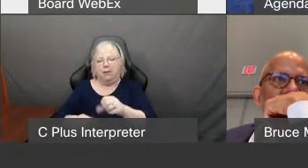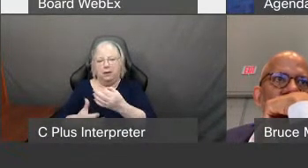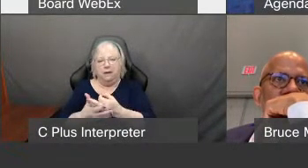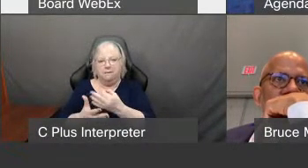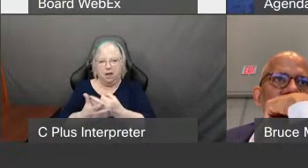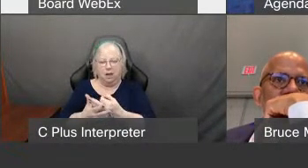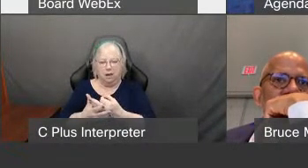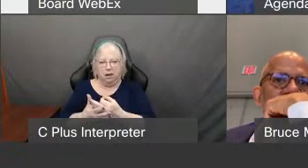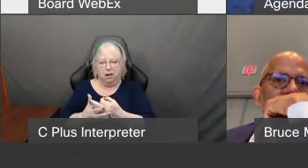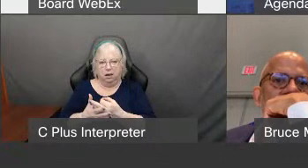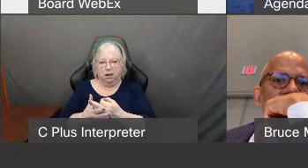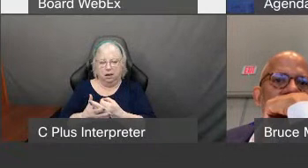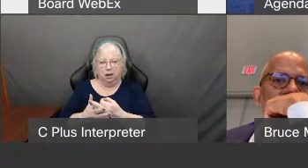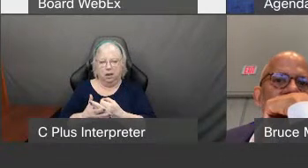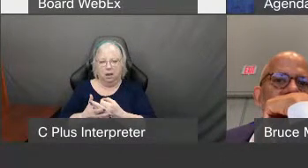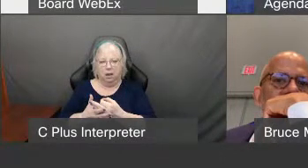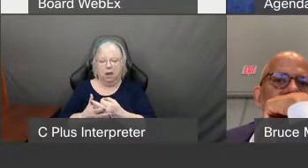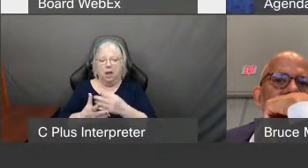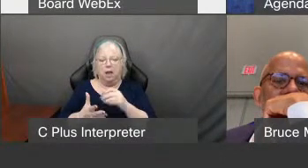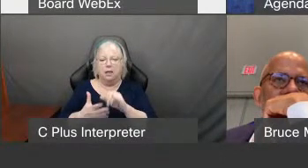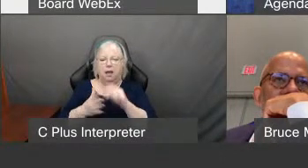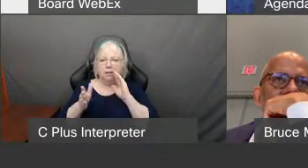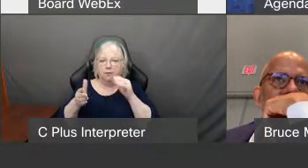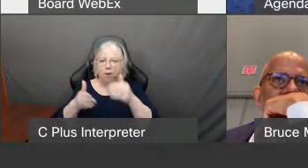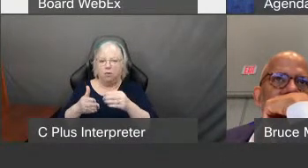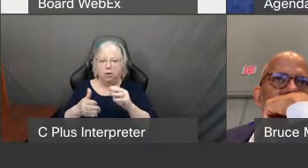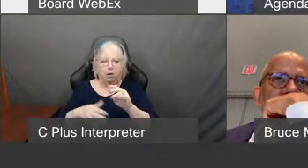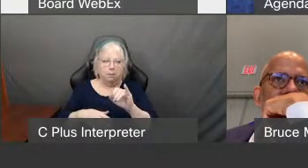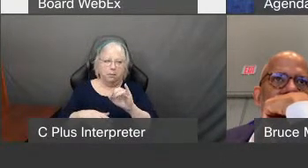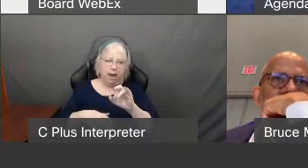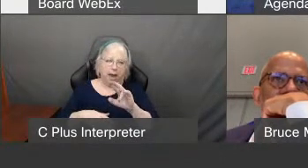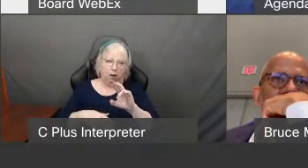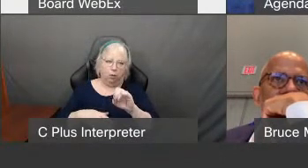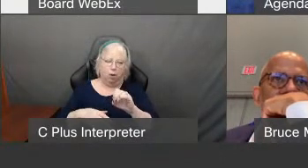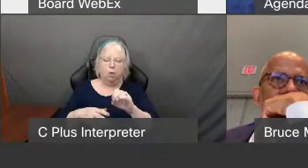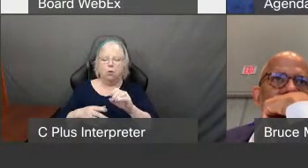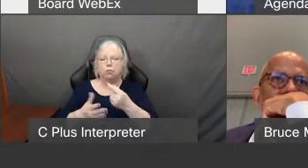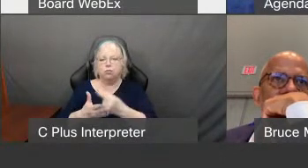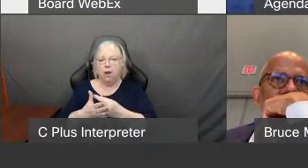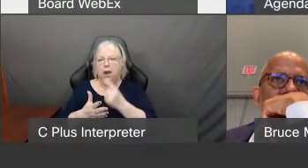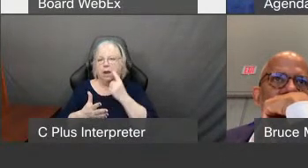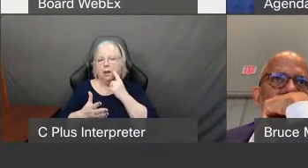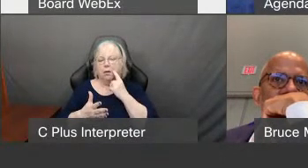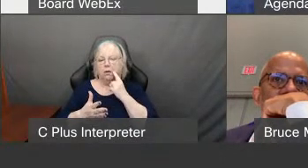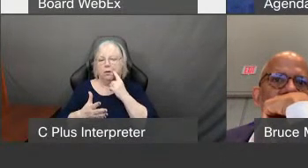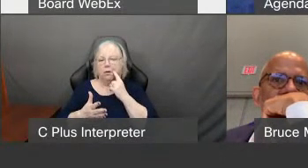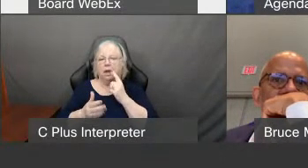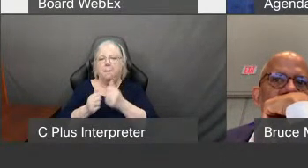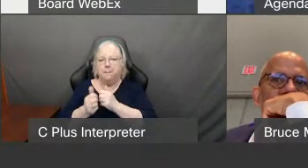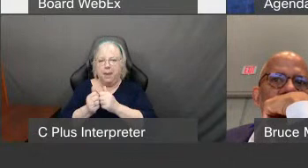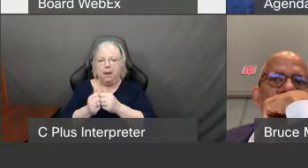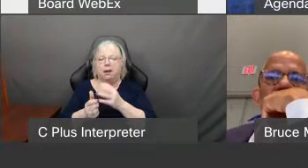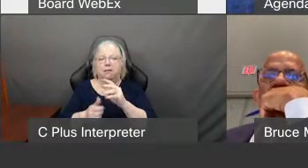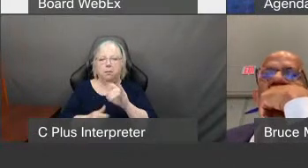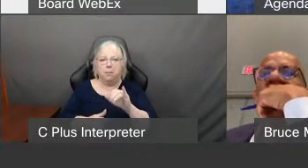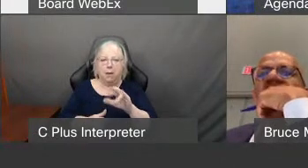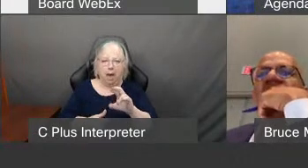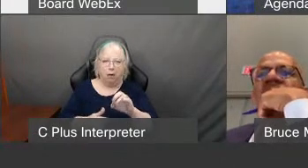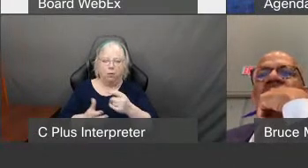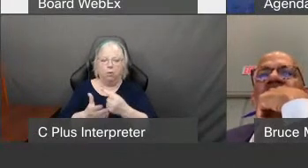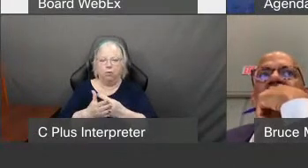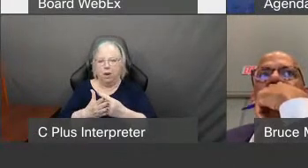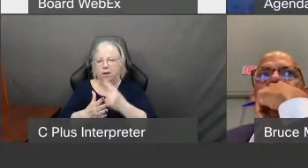is focused on micro grants for neighborhood associate, competitive micro grants from neighborhood associations